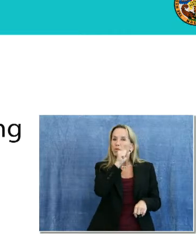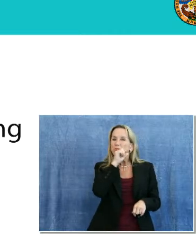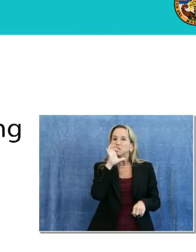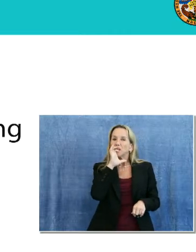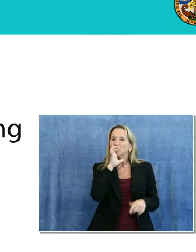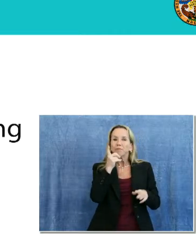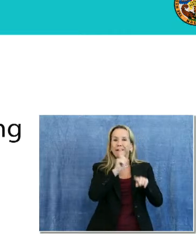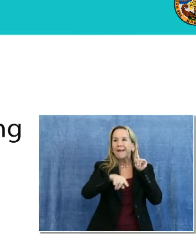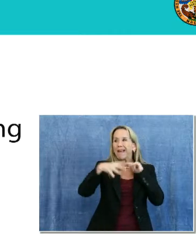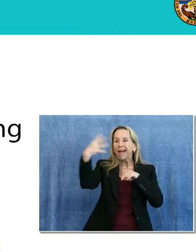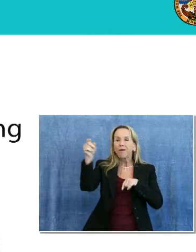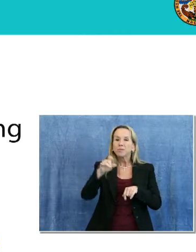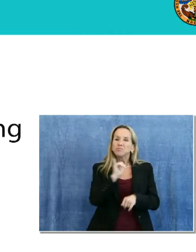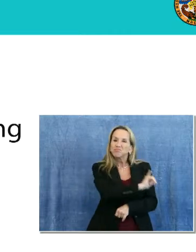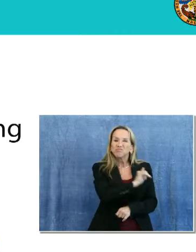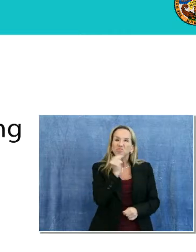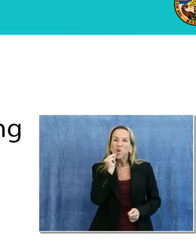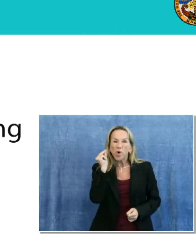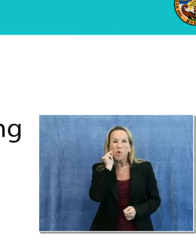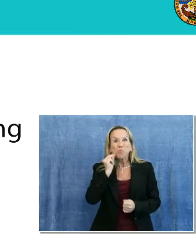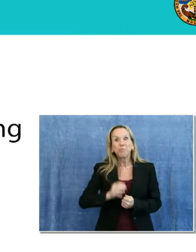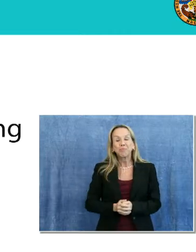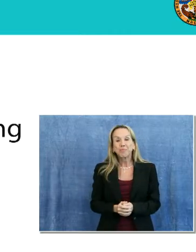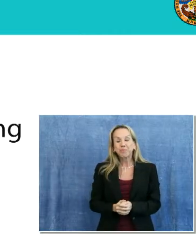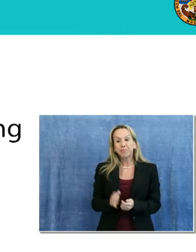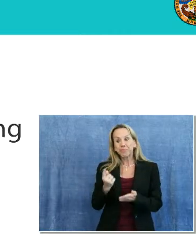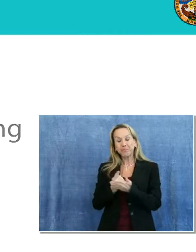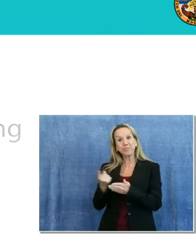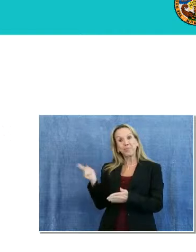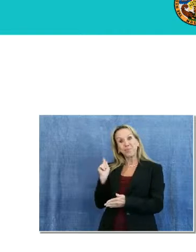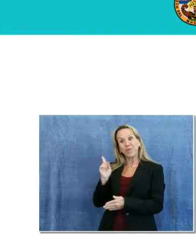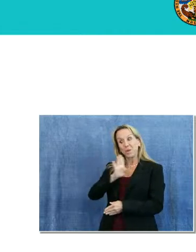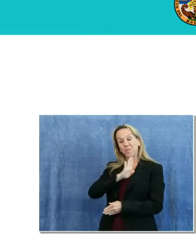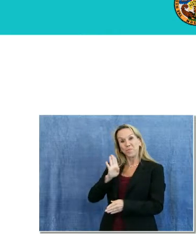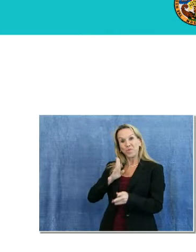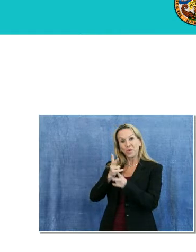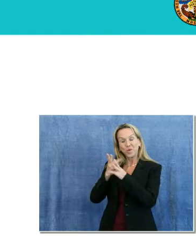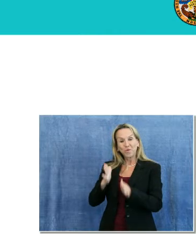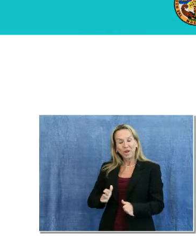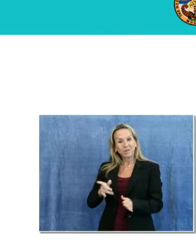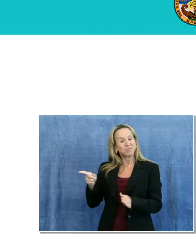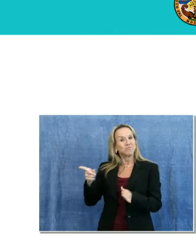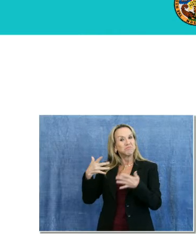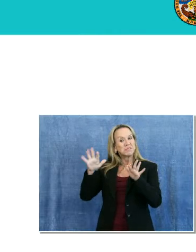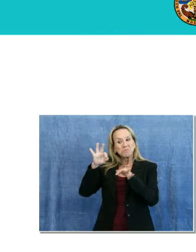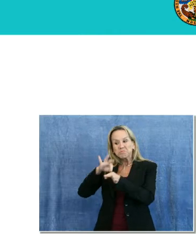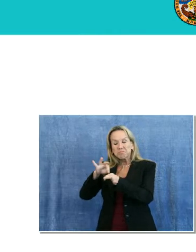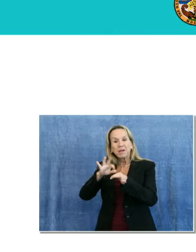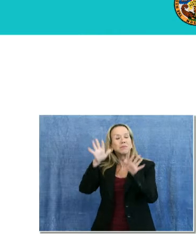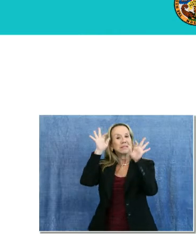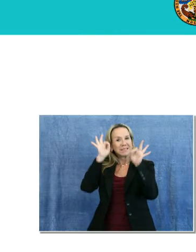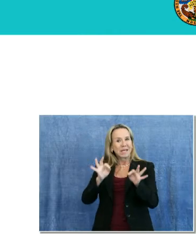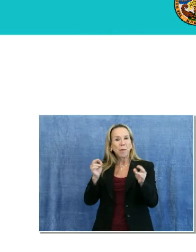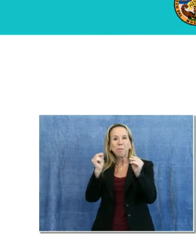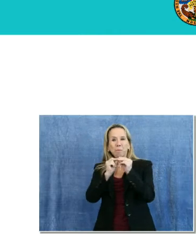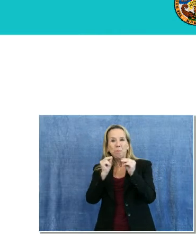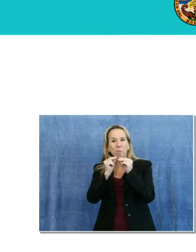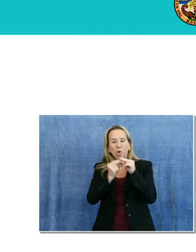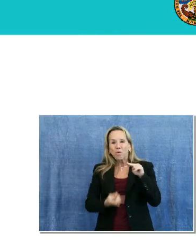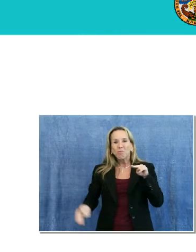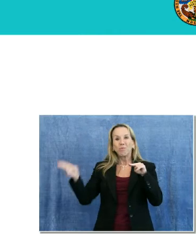Our Board of Supervisors voted last week to take the Great Plates program to a new level and create